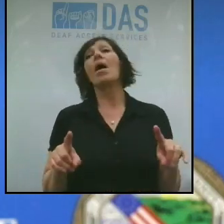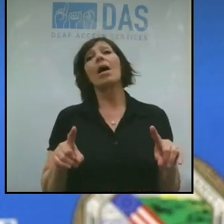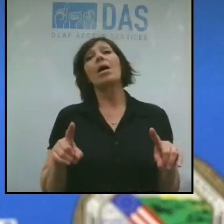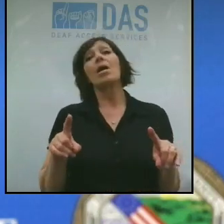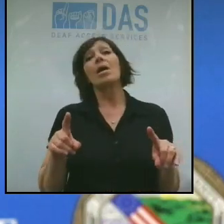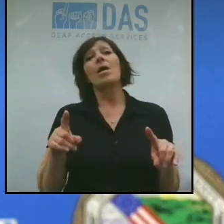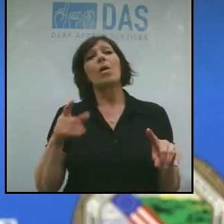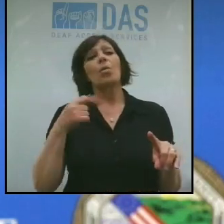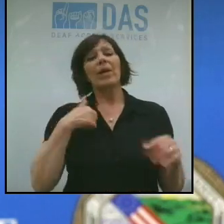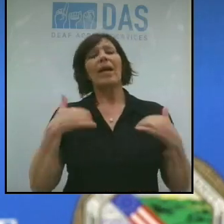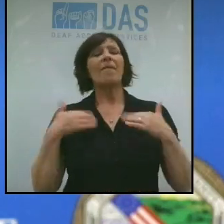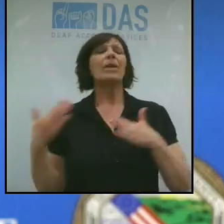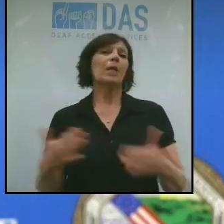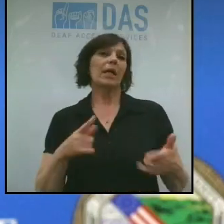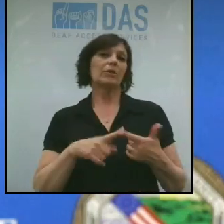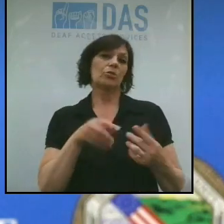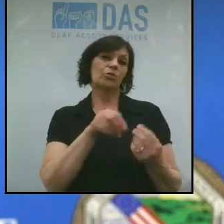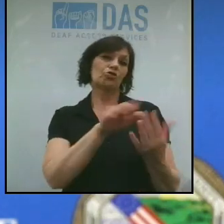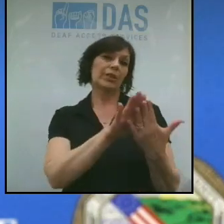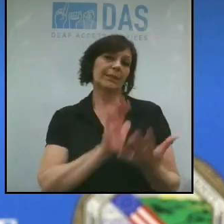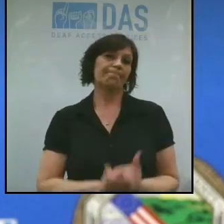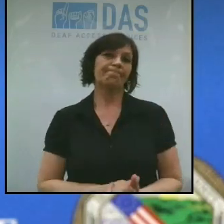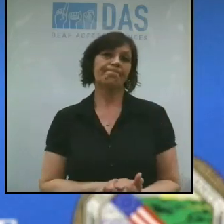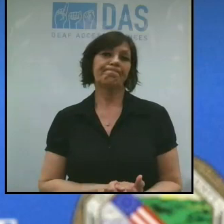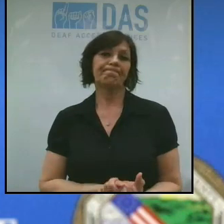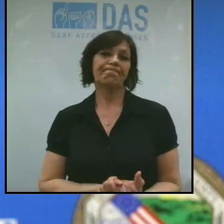putting up our plan to address it.